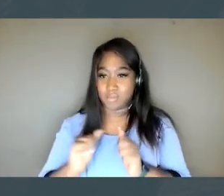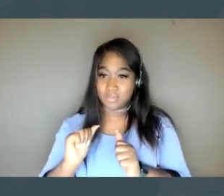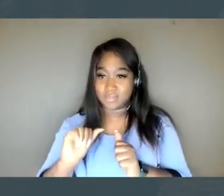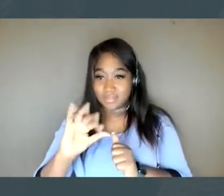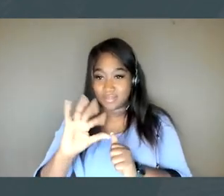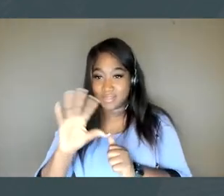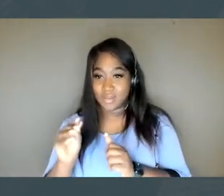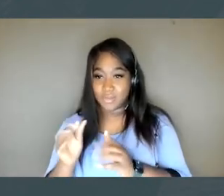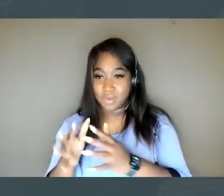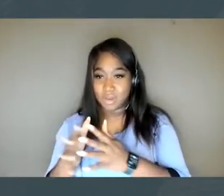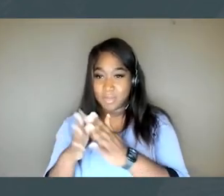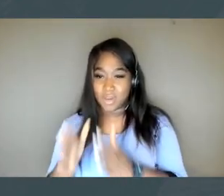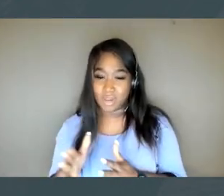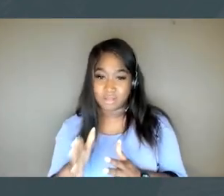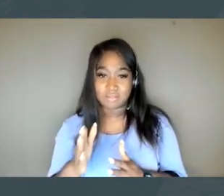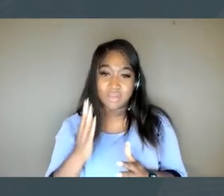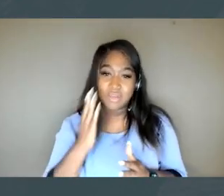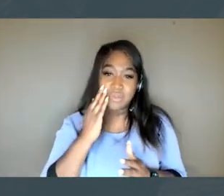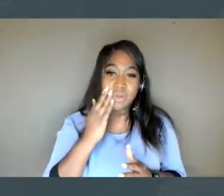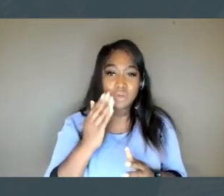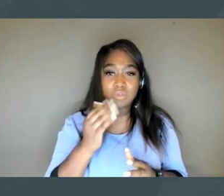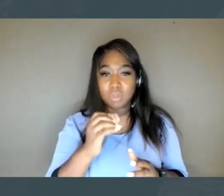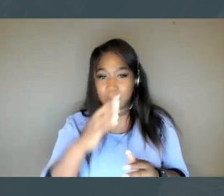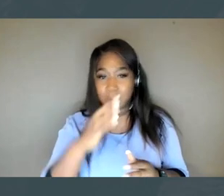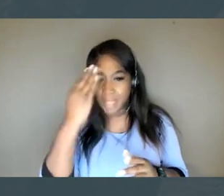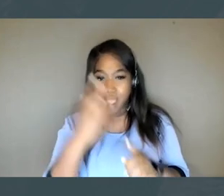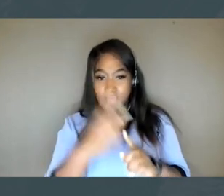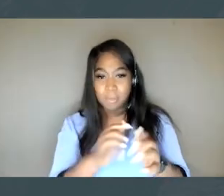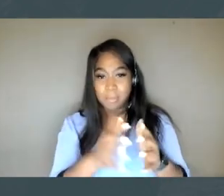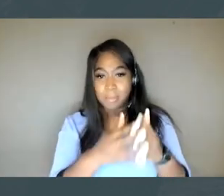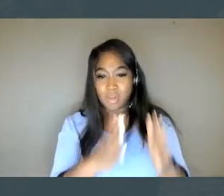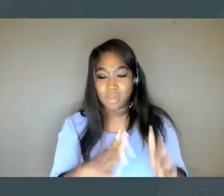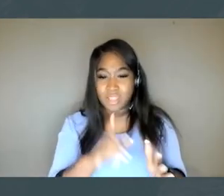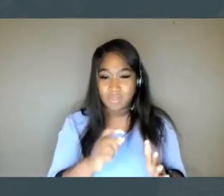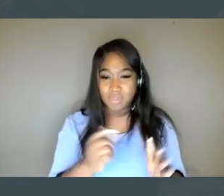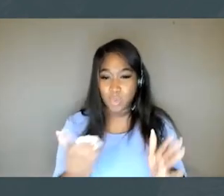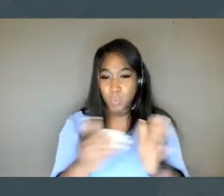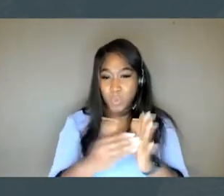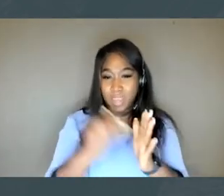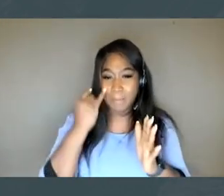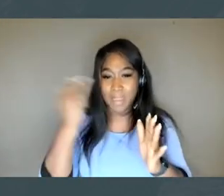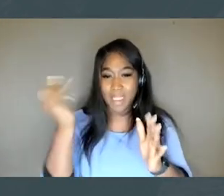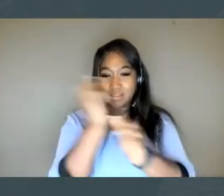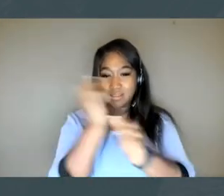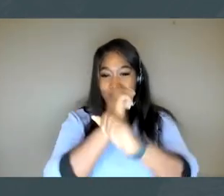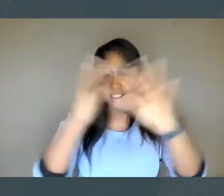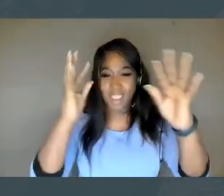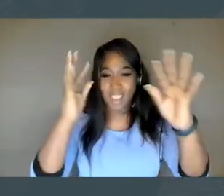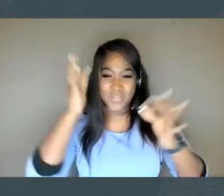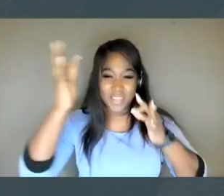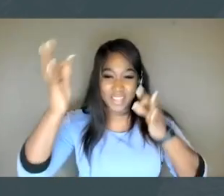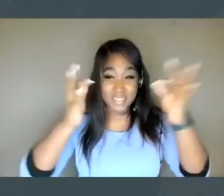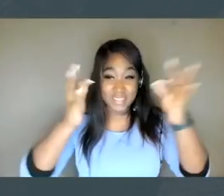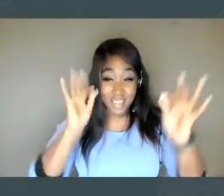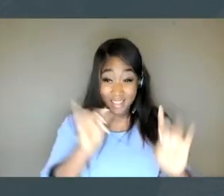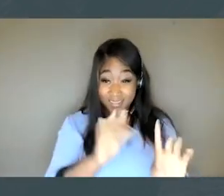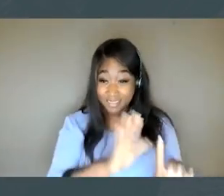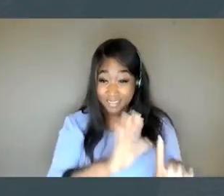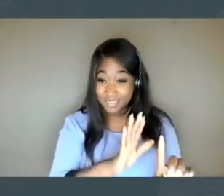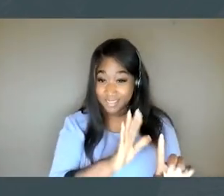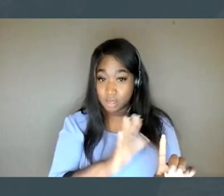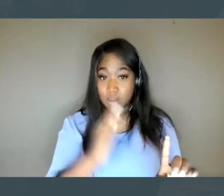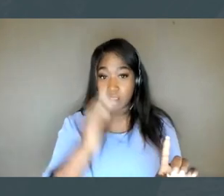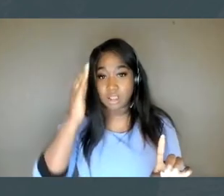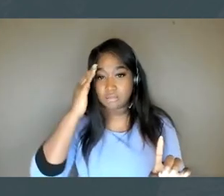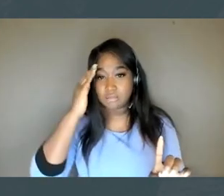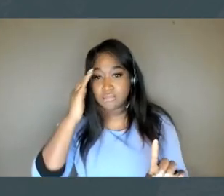Africa. So they need to reimagine Africa. They are fantasizing. And I know Africa because Africa is my mother. And I know my aunties and